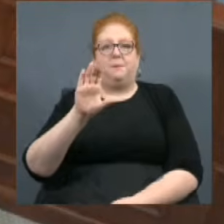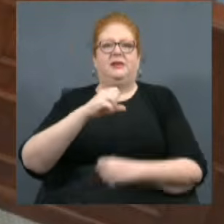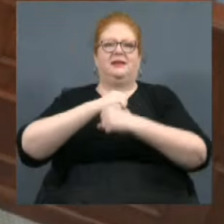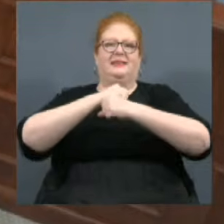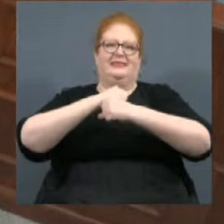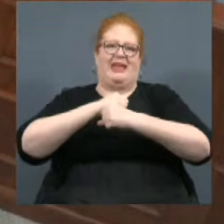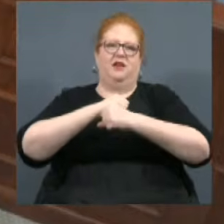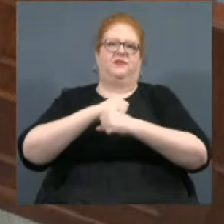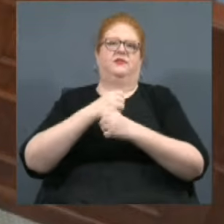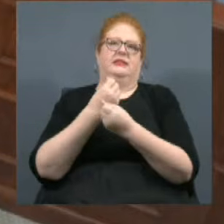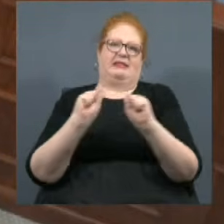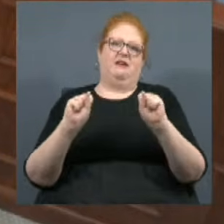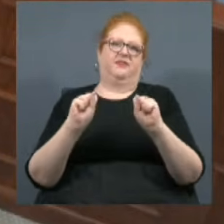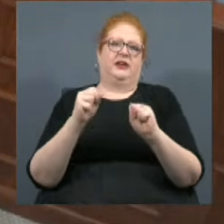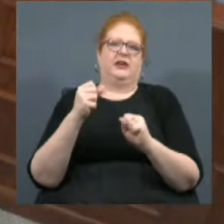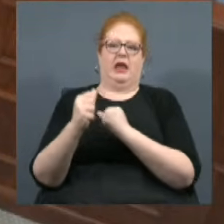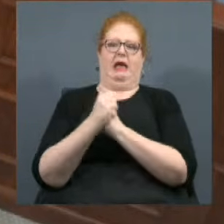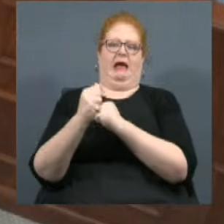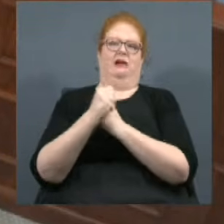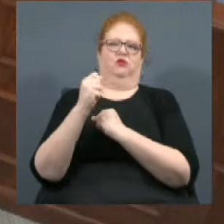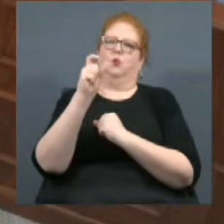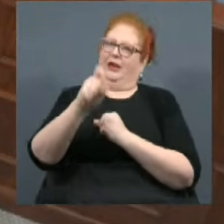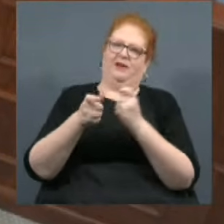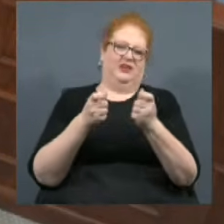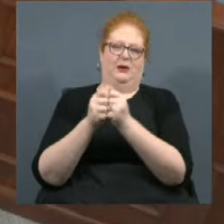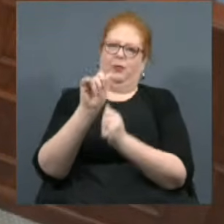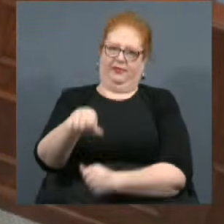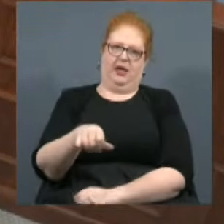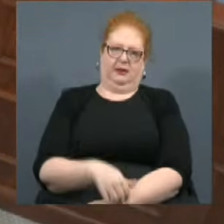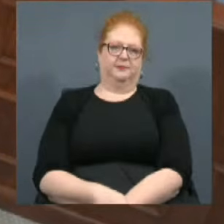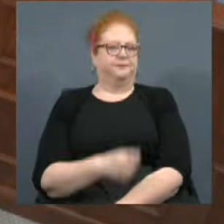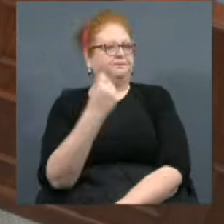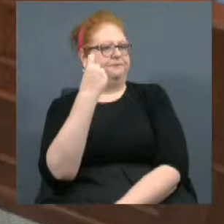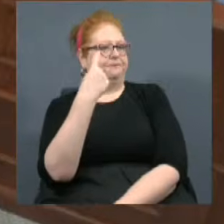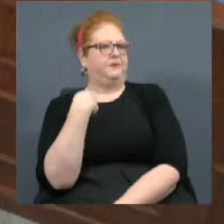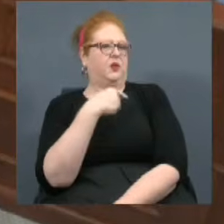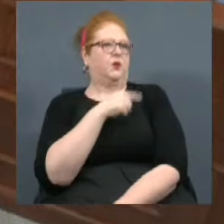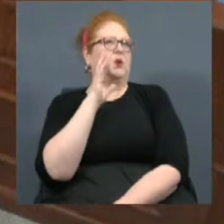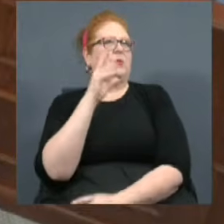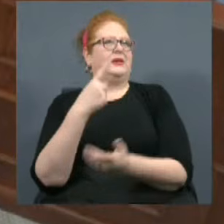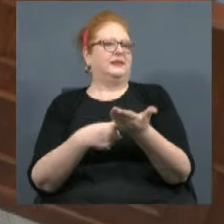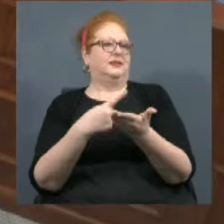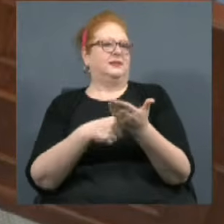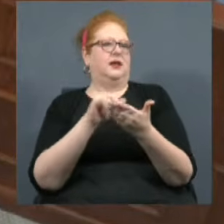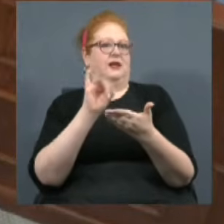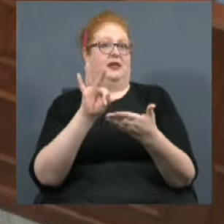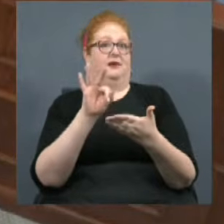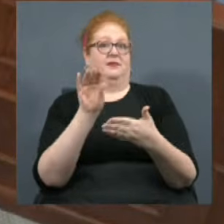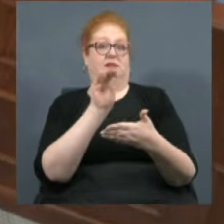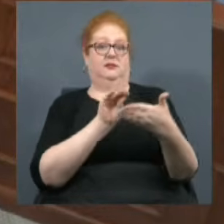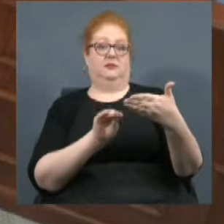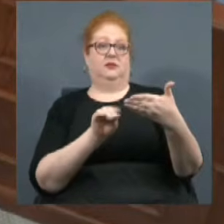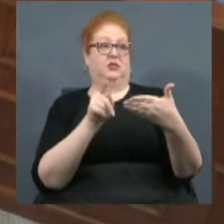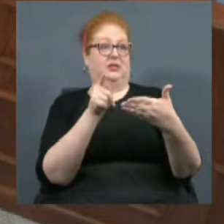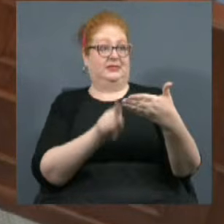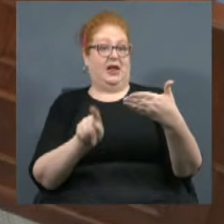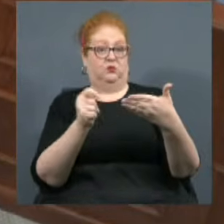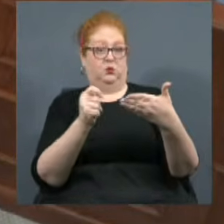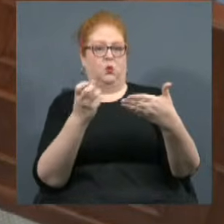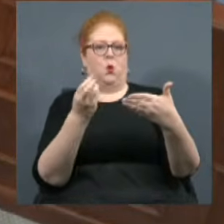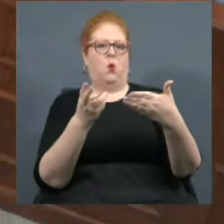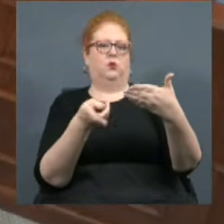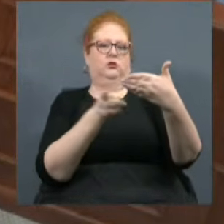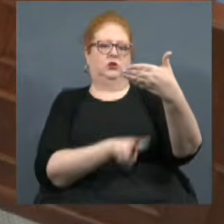on. Right, we'll discuss the details. It's just a matter of whether it's placed on next Tuesday or two Tuesdays from that. That's from the process